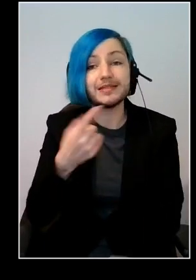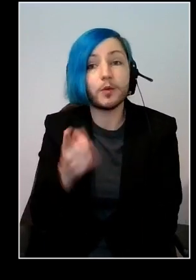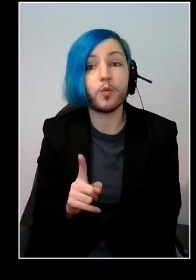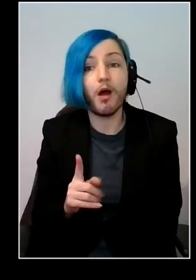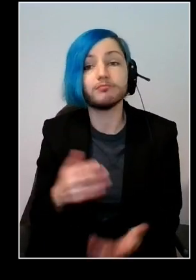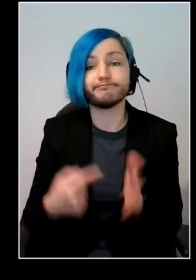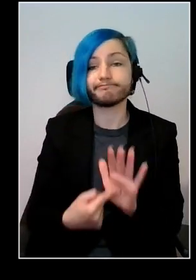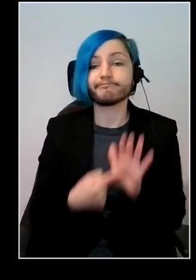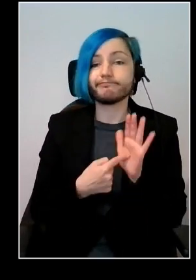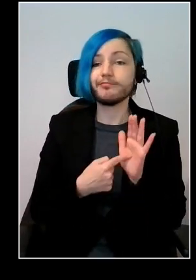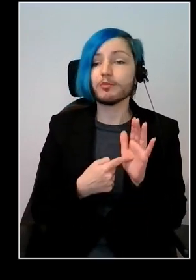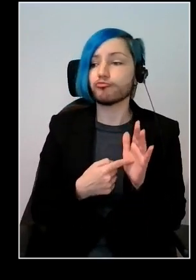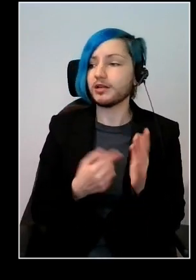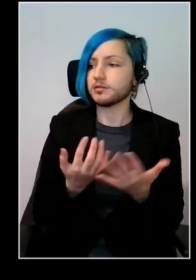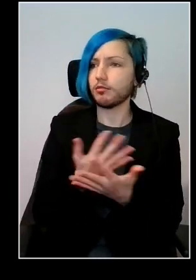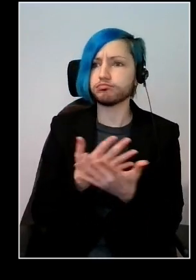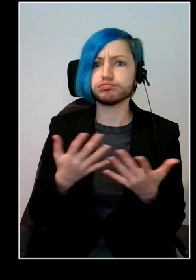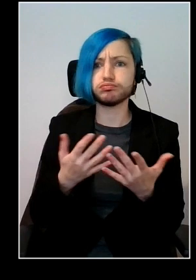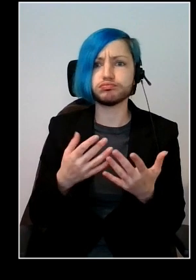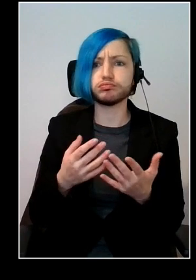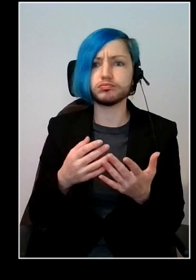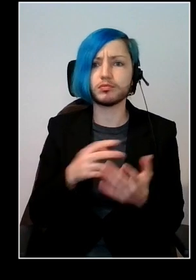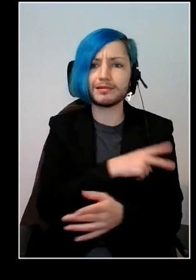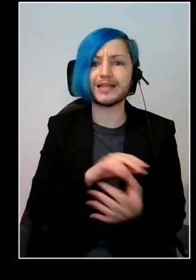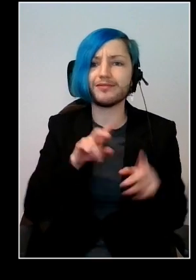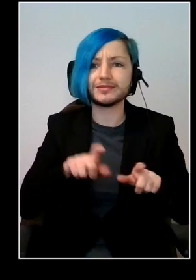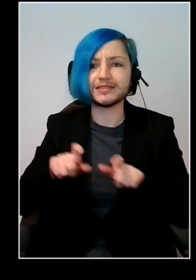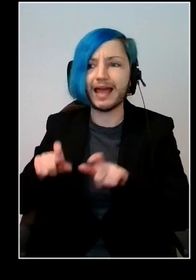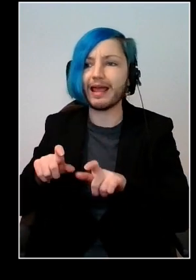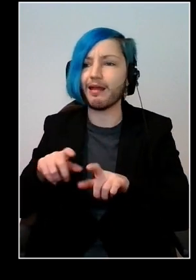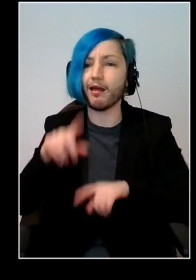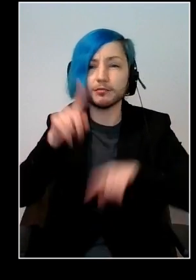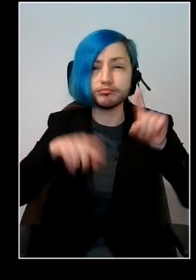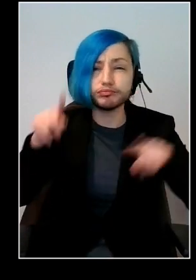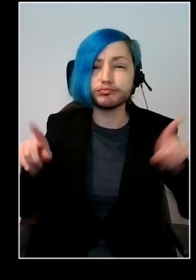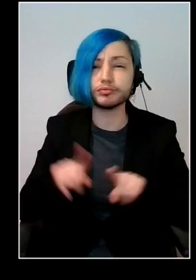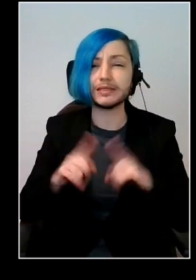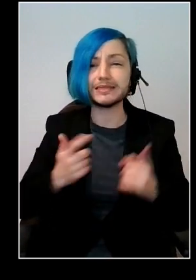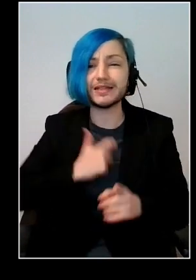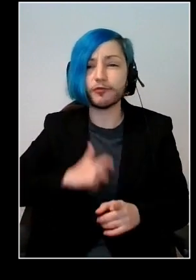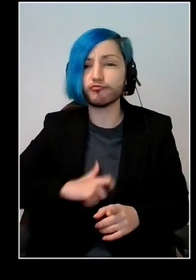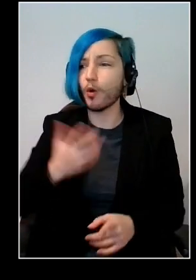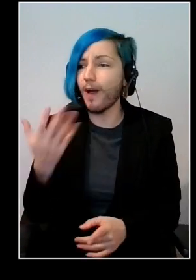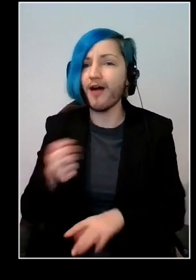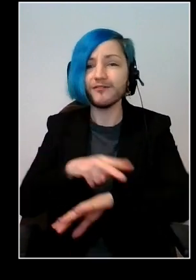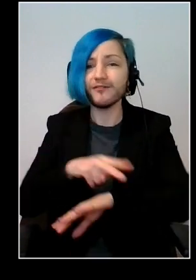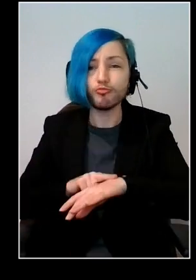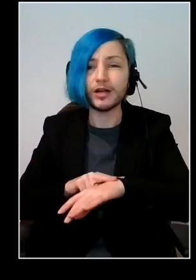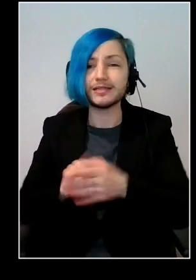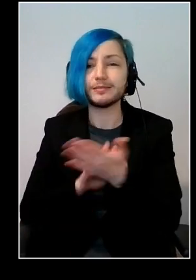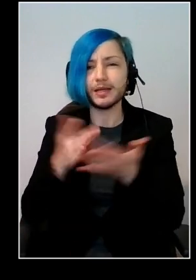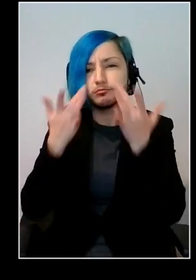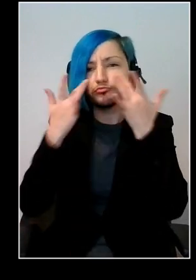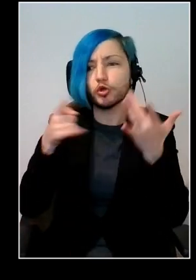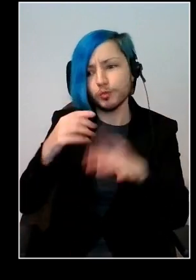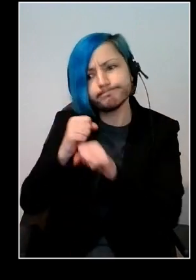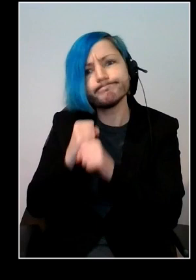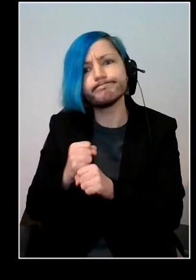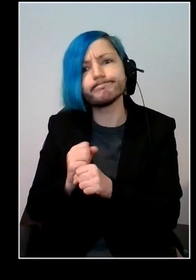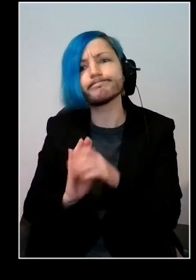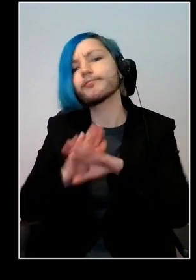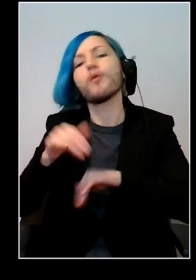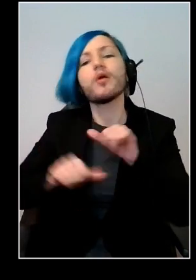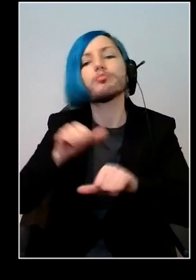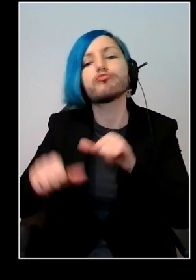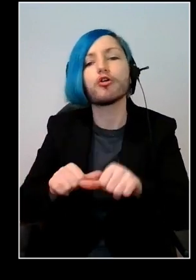judges noted the diversity and variety of apprenticeships that you offer, which showed your dedication and commitment to the programme and the apprentices on